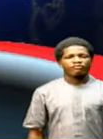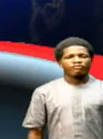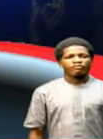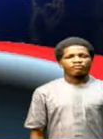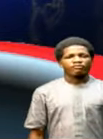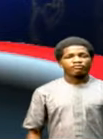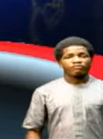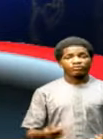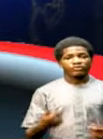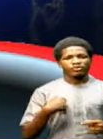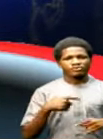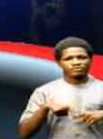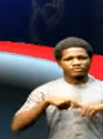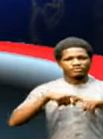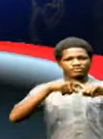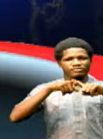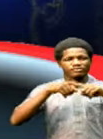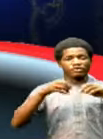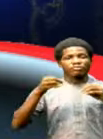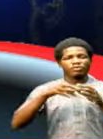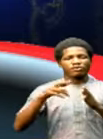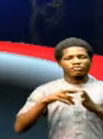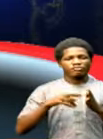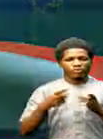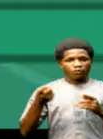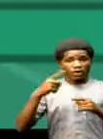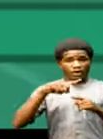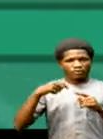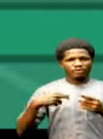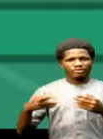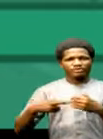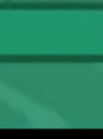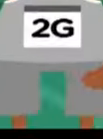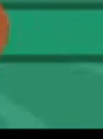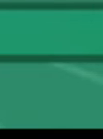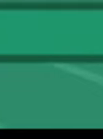We take a break now. More reports when we return.